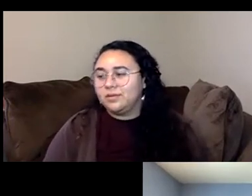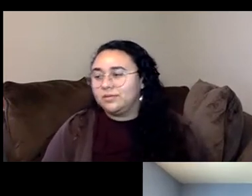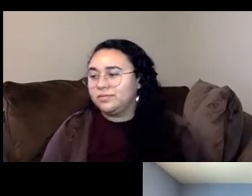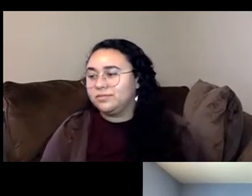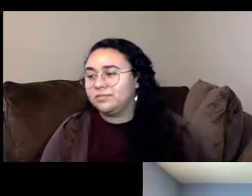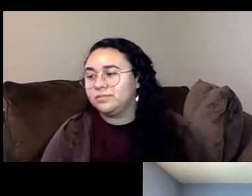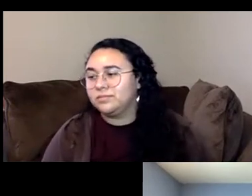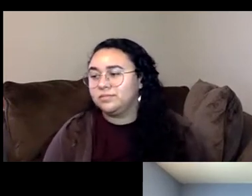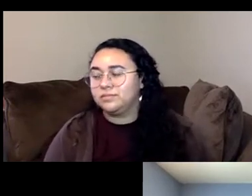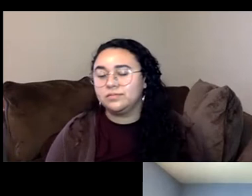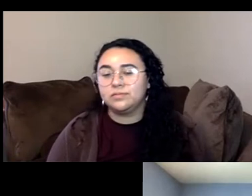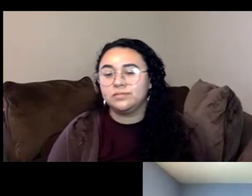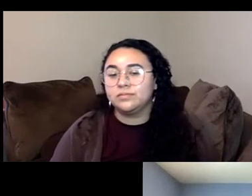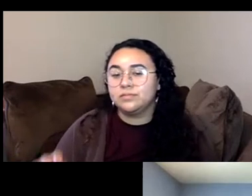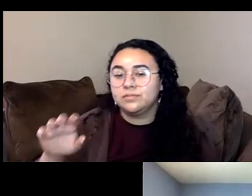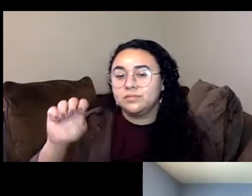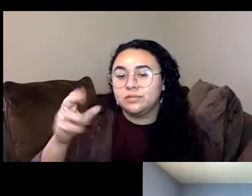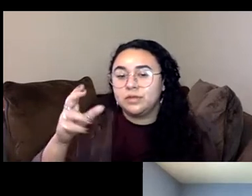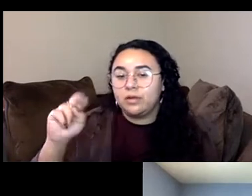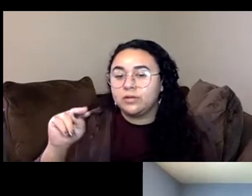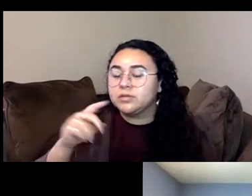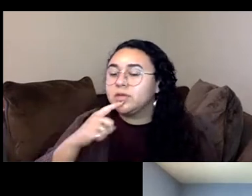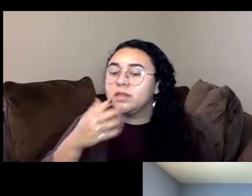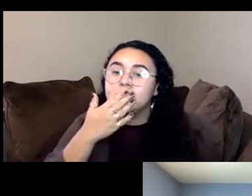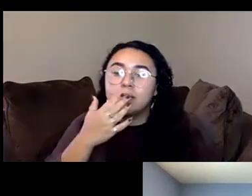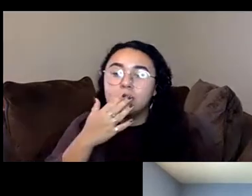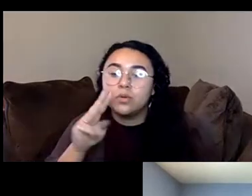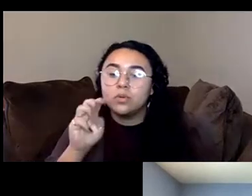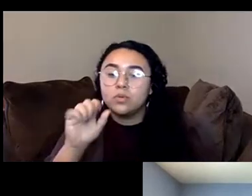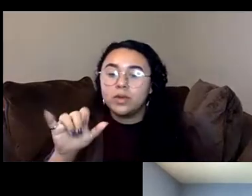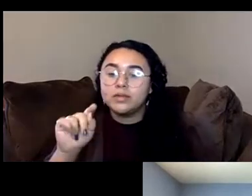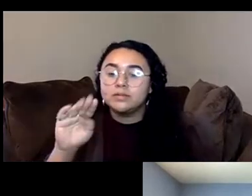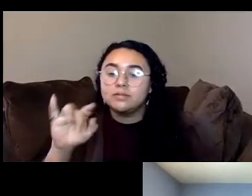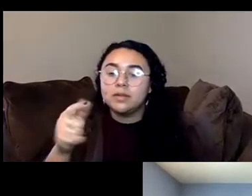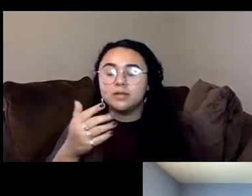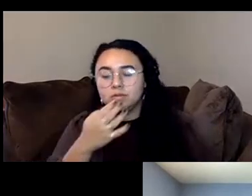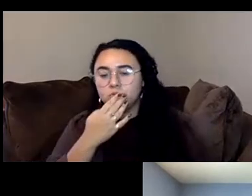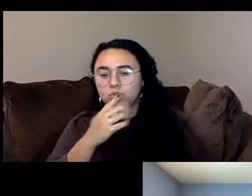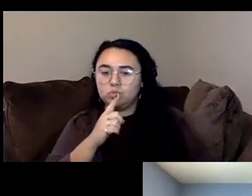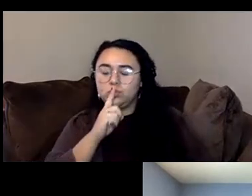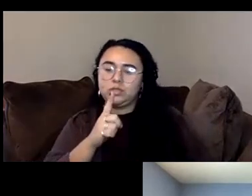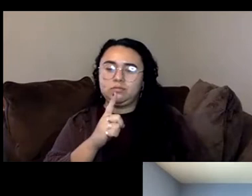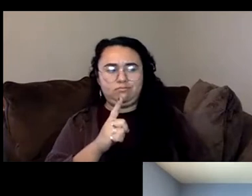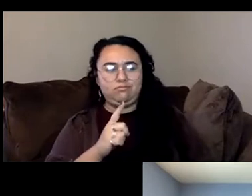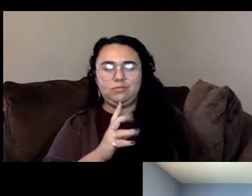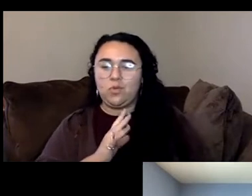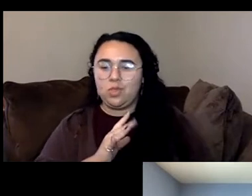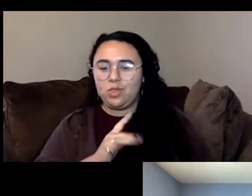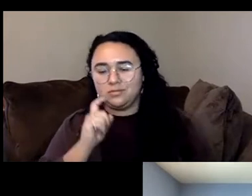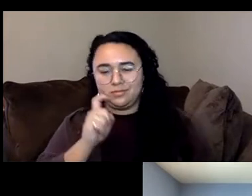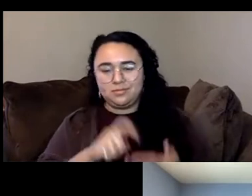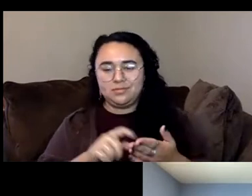Thank you, Wei Ting. And it's just so cool to reflect on how enduring your partnership has been. 15 years. We're just